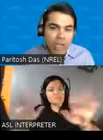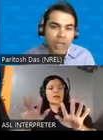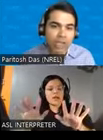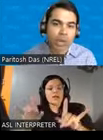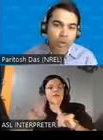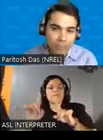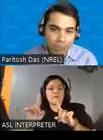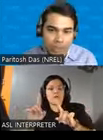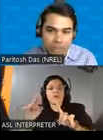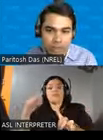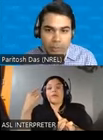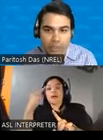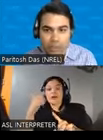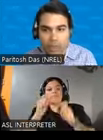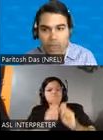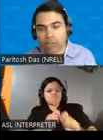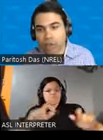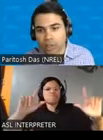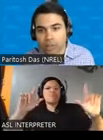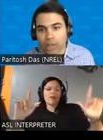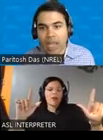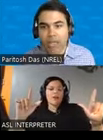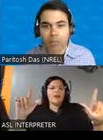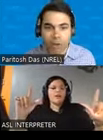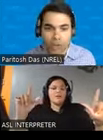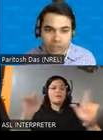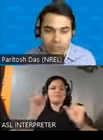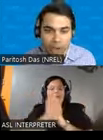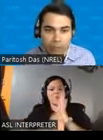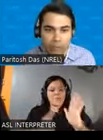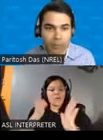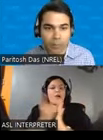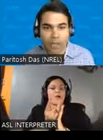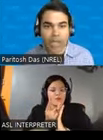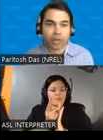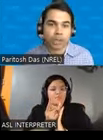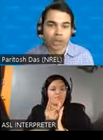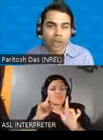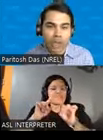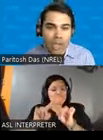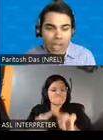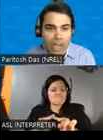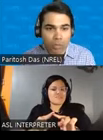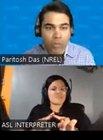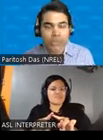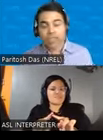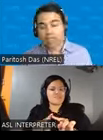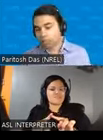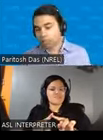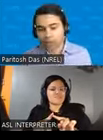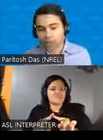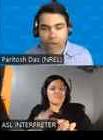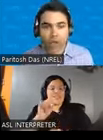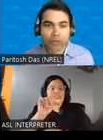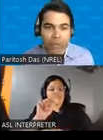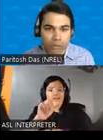projections into hourly projections based on historical and model data from PREPA and LUMA. And we are excited that